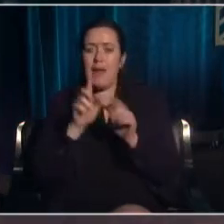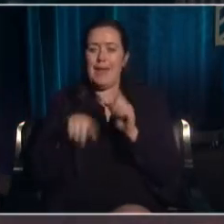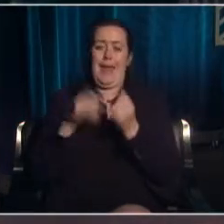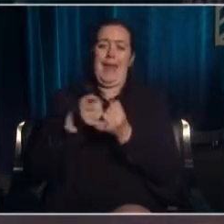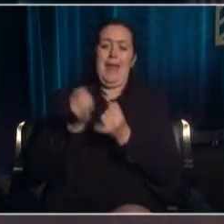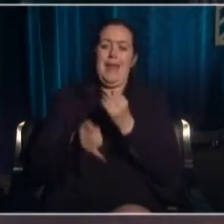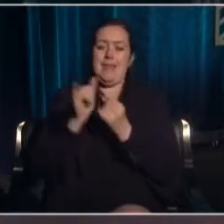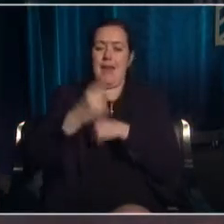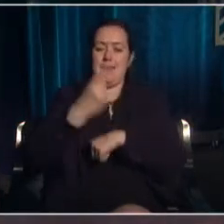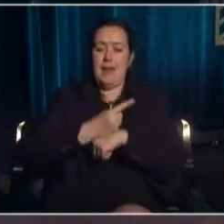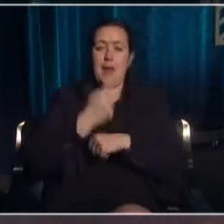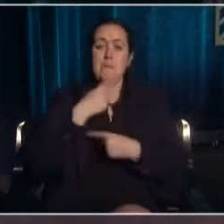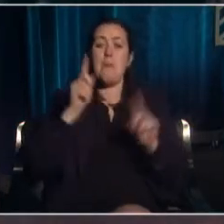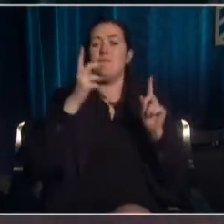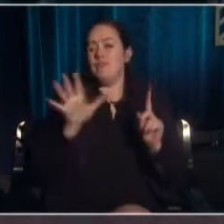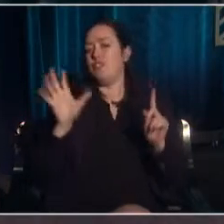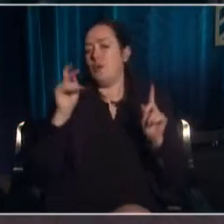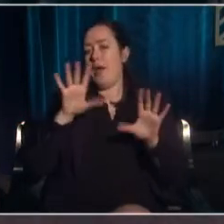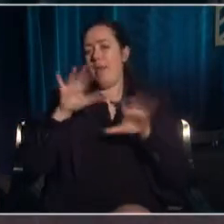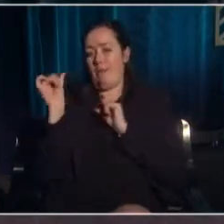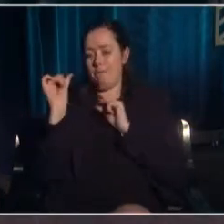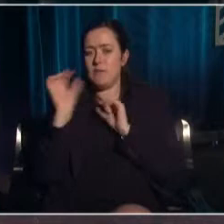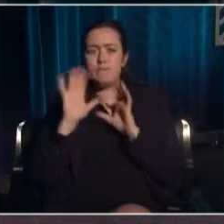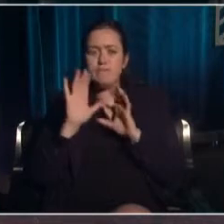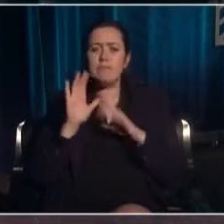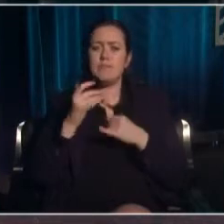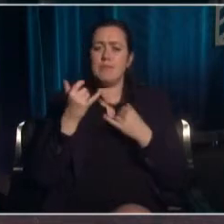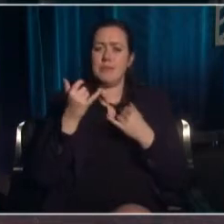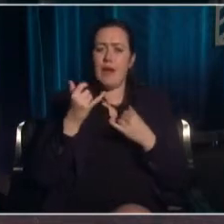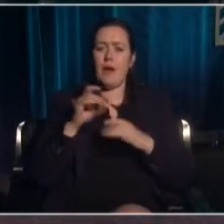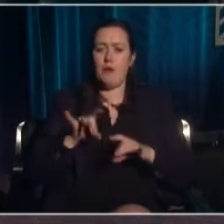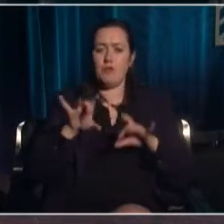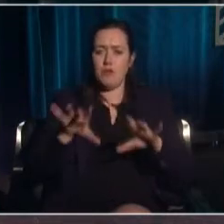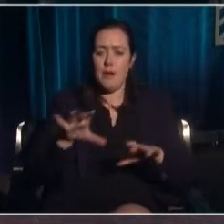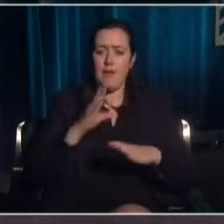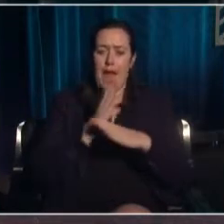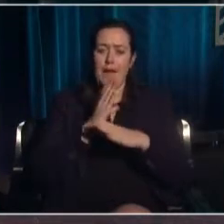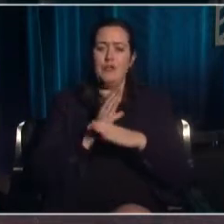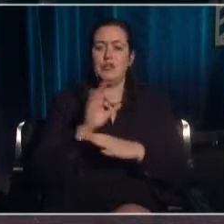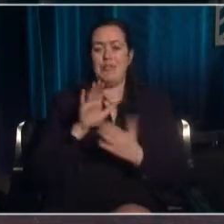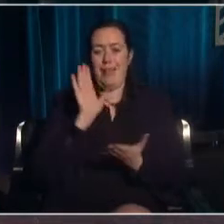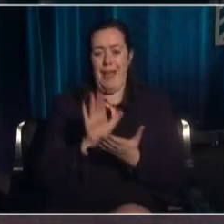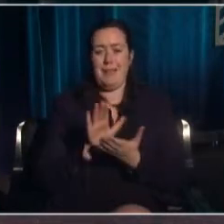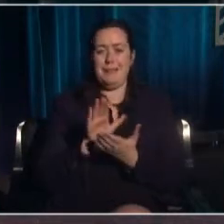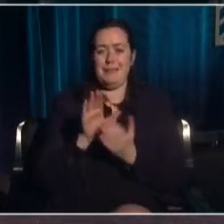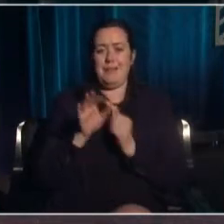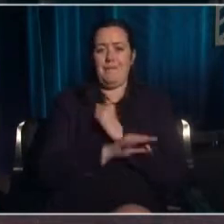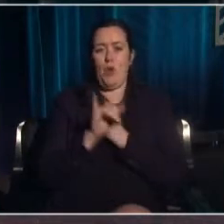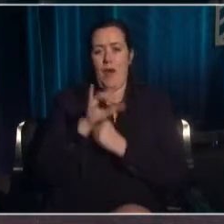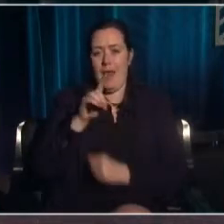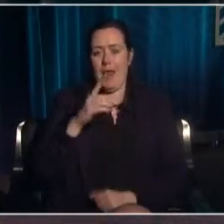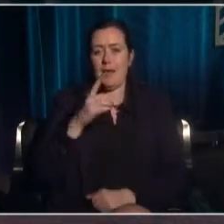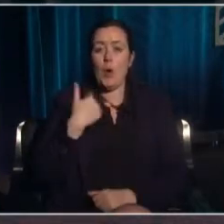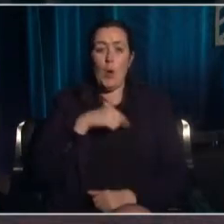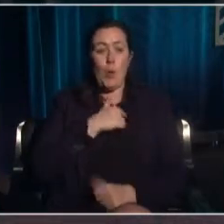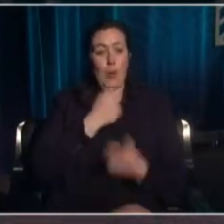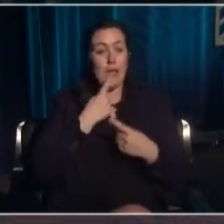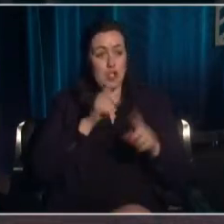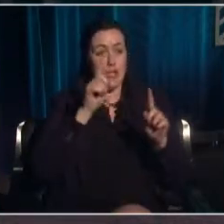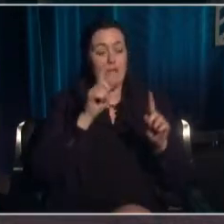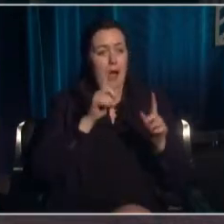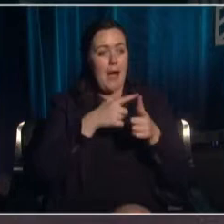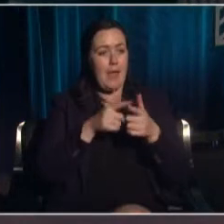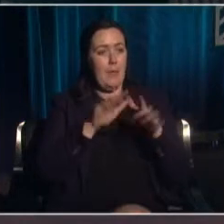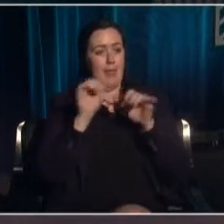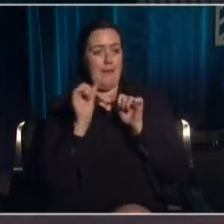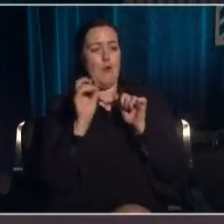today, a decade later, Australia now gives less foreign aid than it did 10 years ago. Because we didn't keep up the pressure. Because we, as we